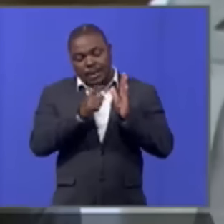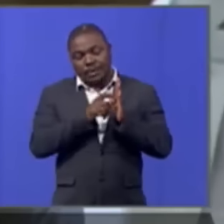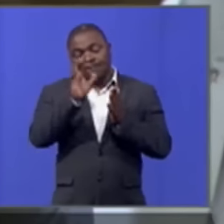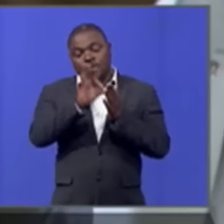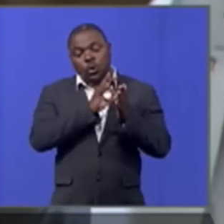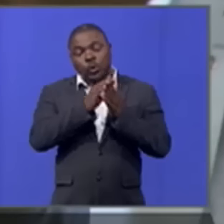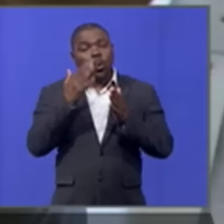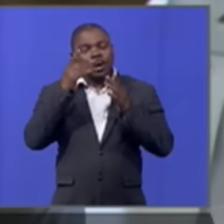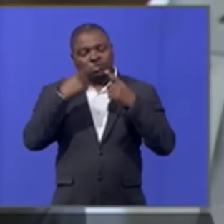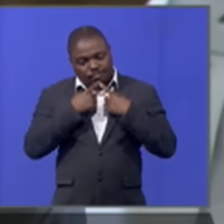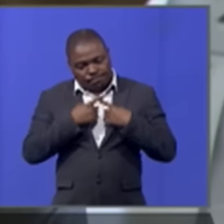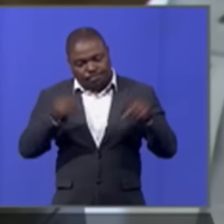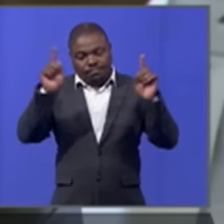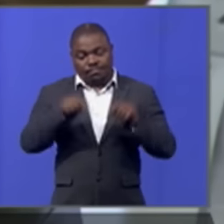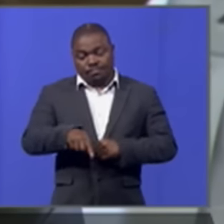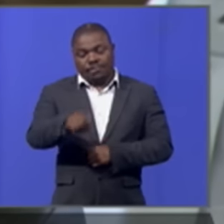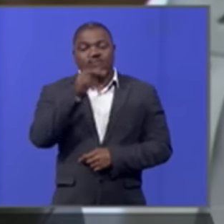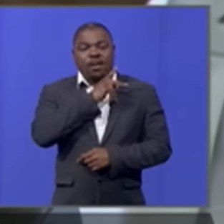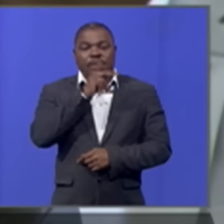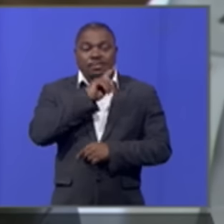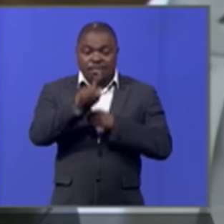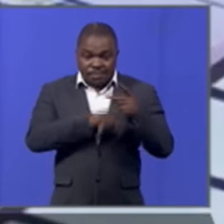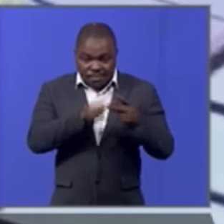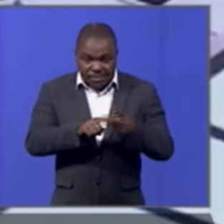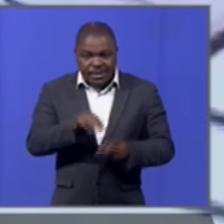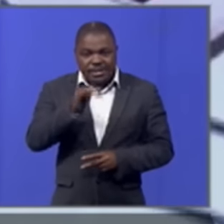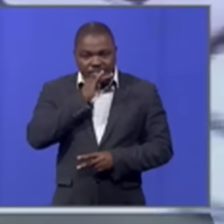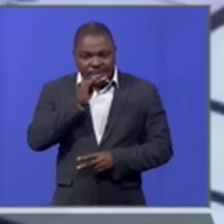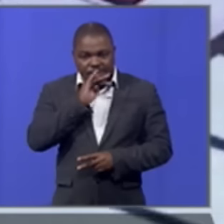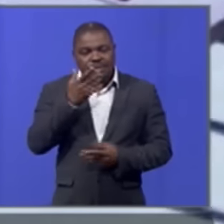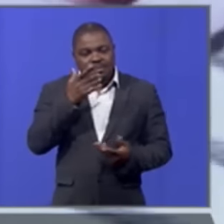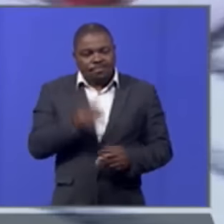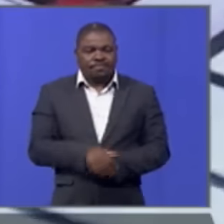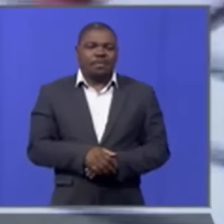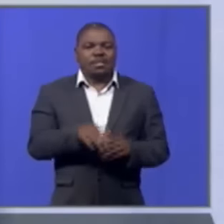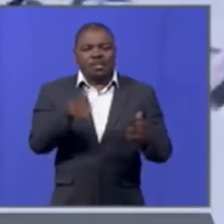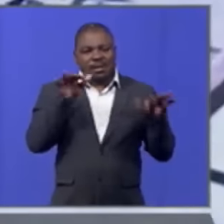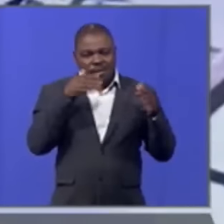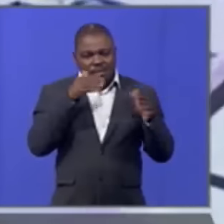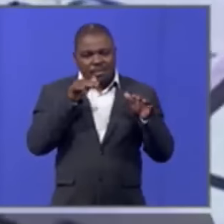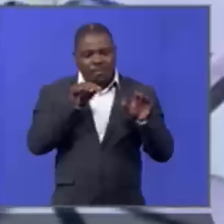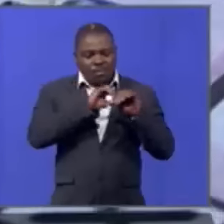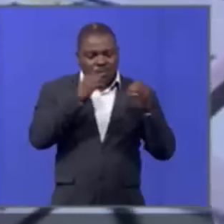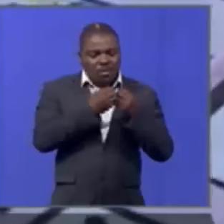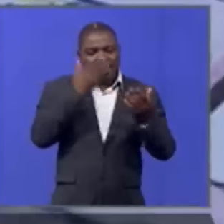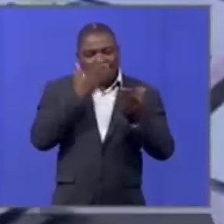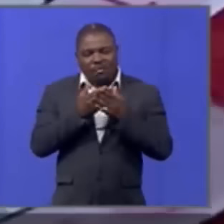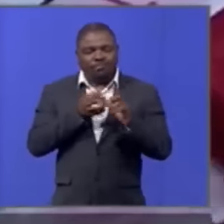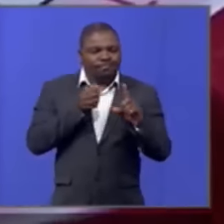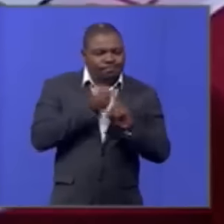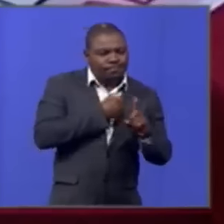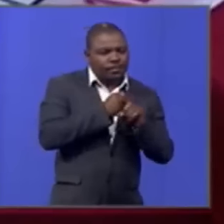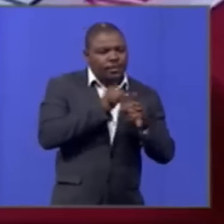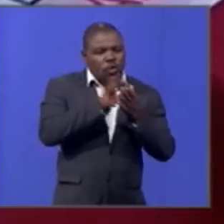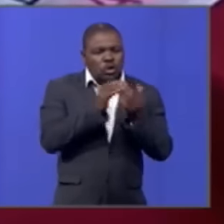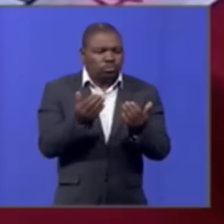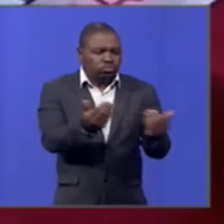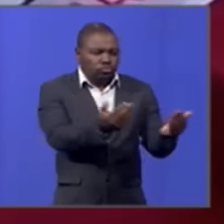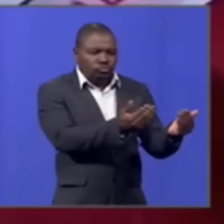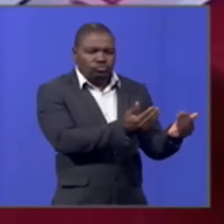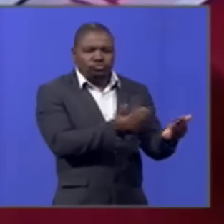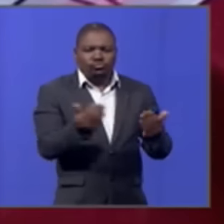botlhano mme se tla tlhagolela tsela go simolola ga matsholo a go ngoka batlhophi. Ke Ntlantla Kgatlhane wa